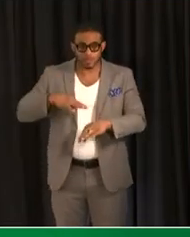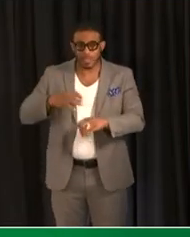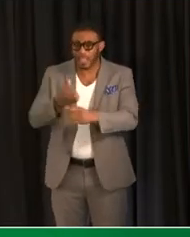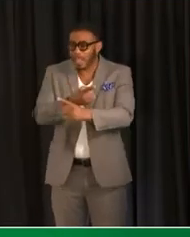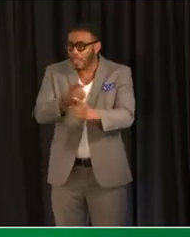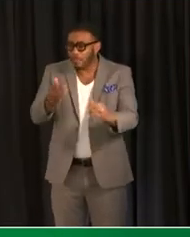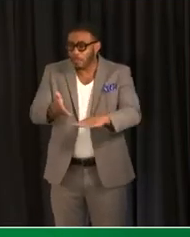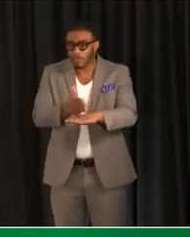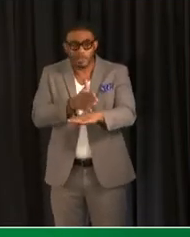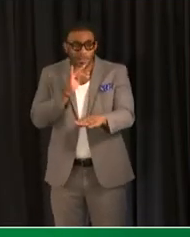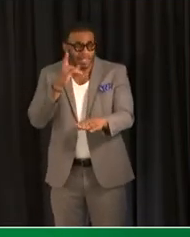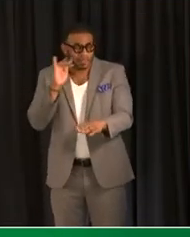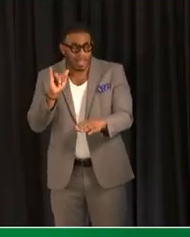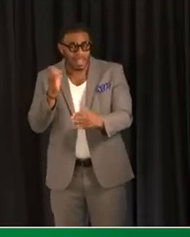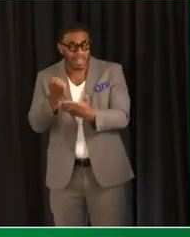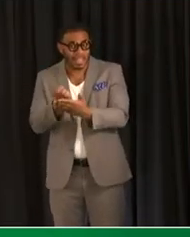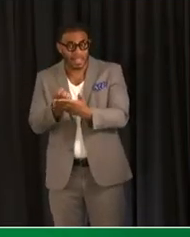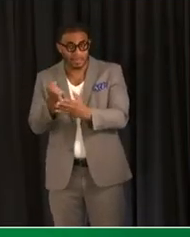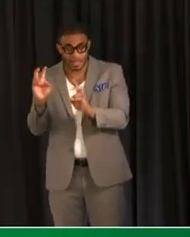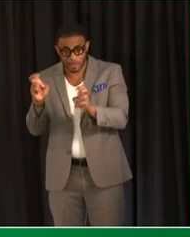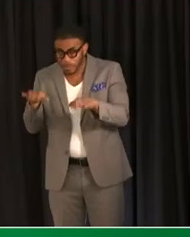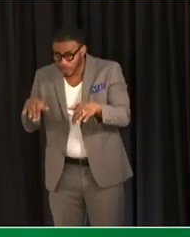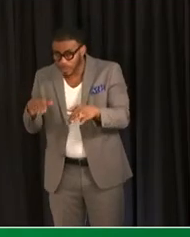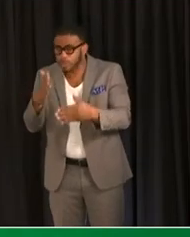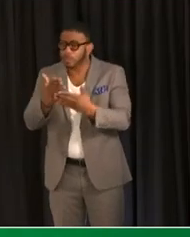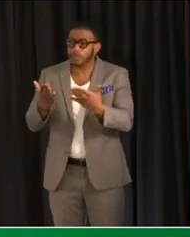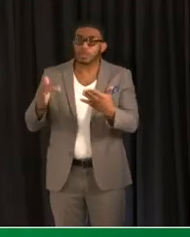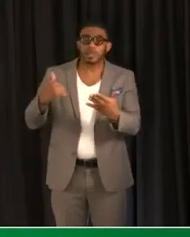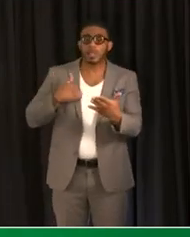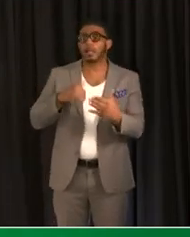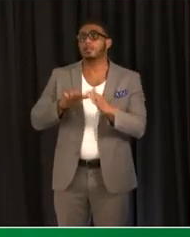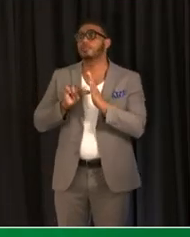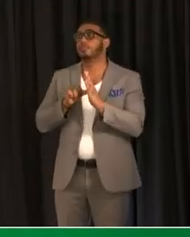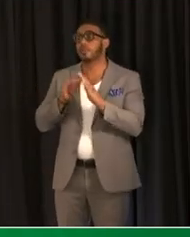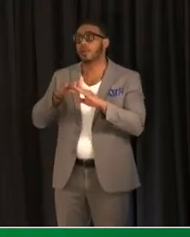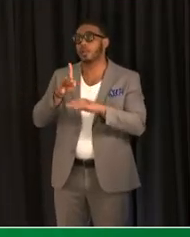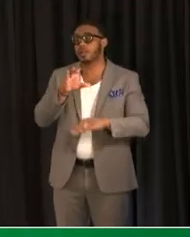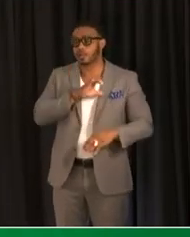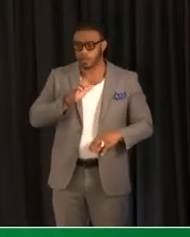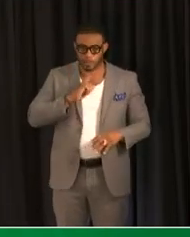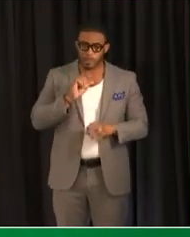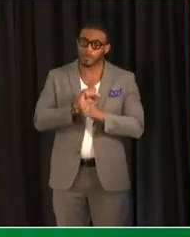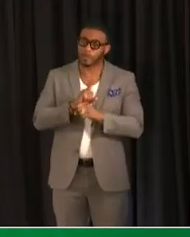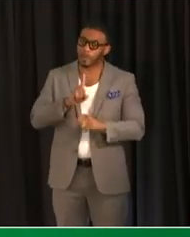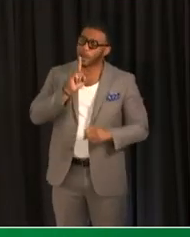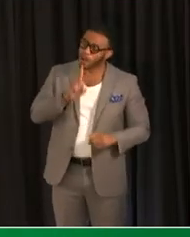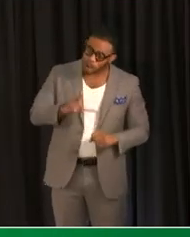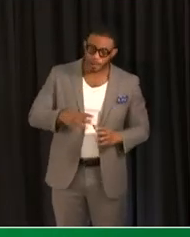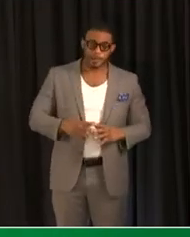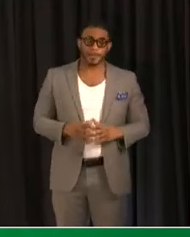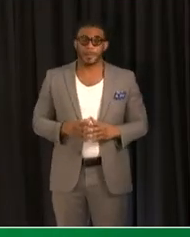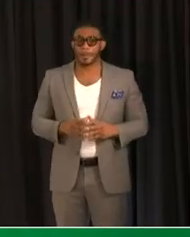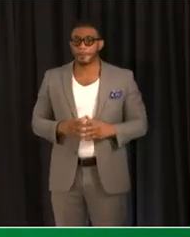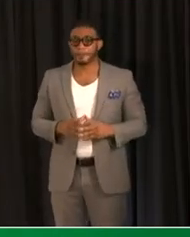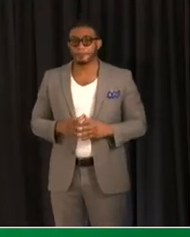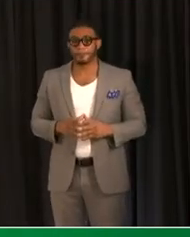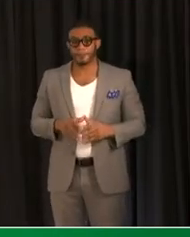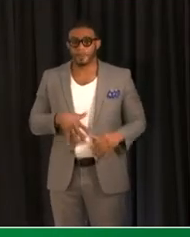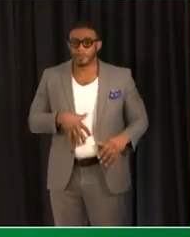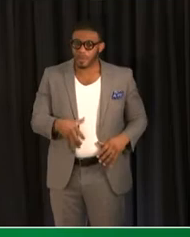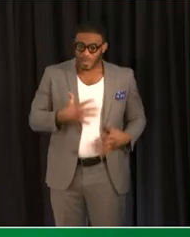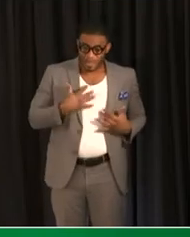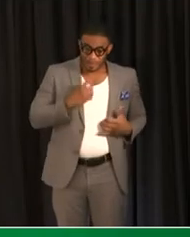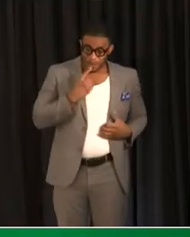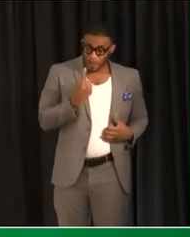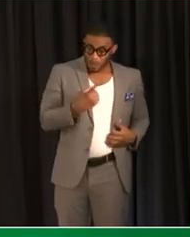so it may not seem like an economic issue, some of the things that I have been pushing for on the council, but they very much are.